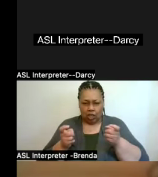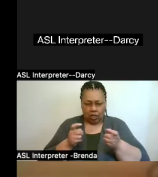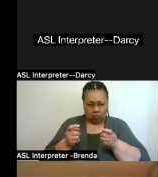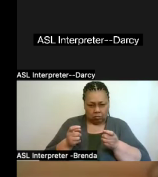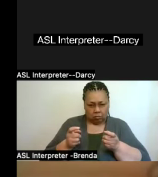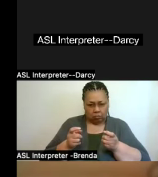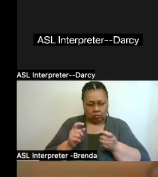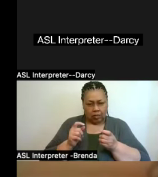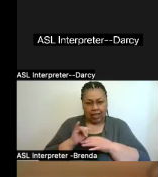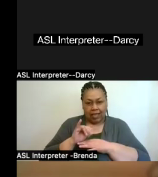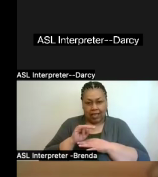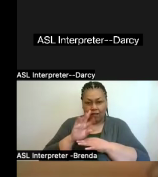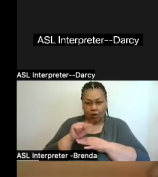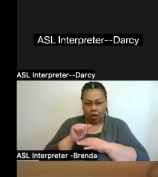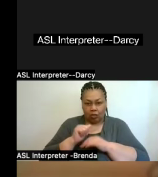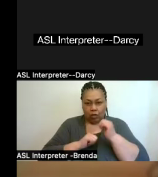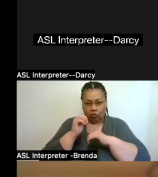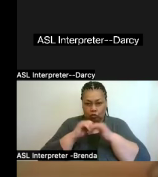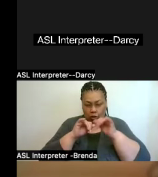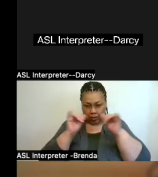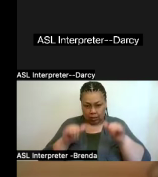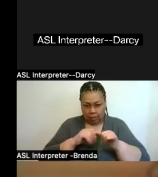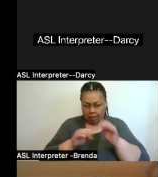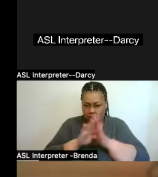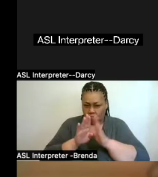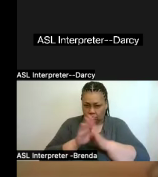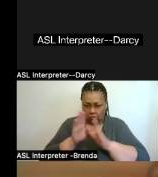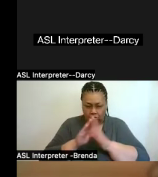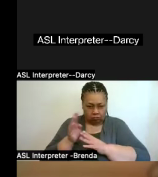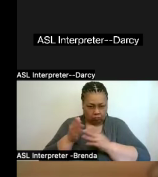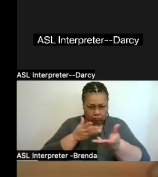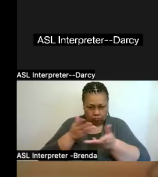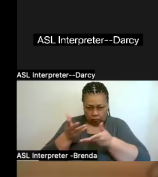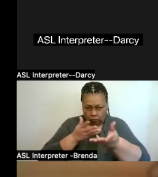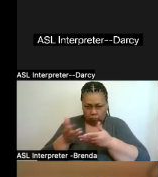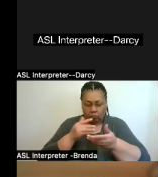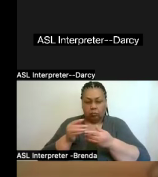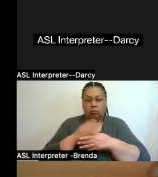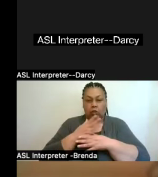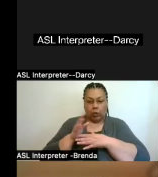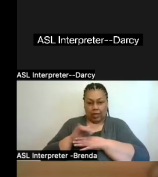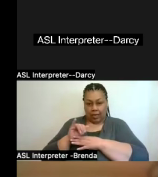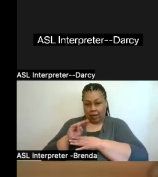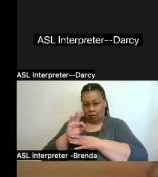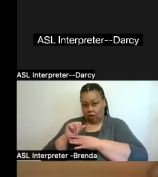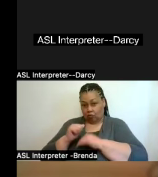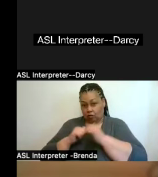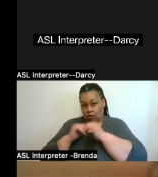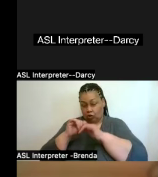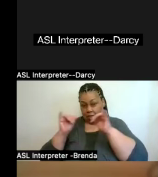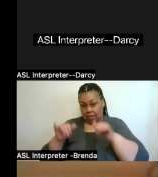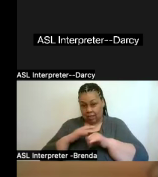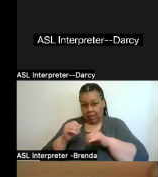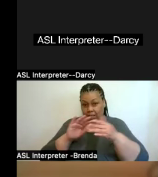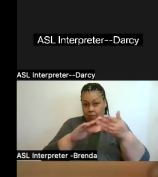systems. We've developed interactions between infrastructure system services and the communities are really important. We need to understand that